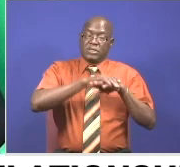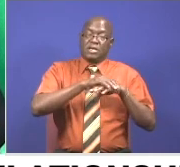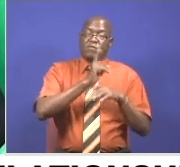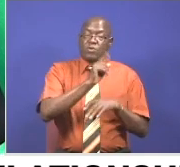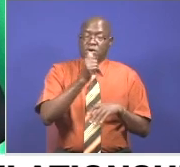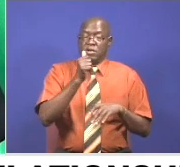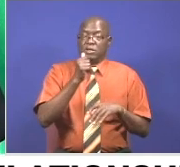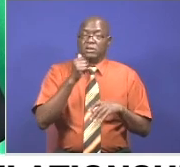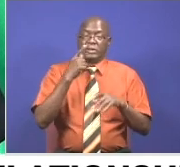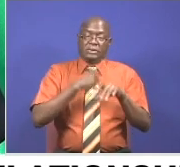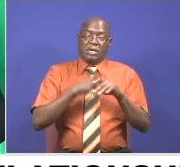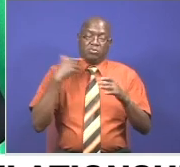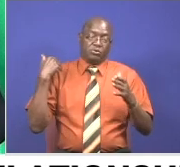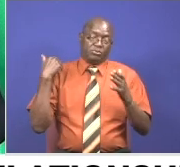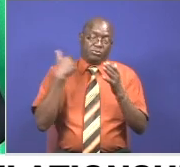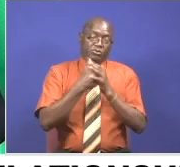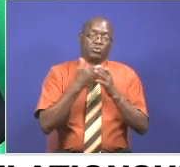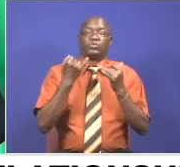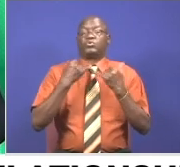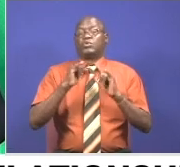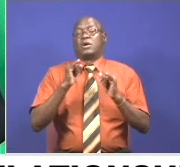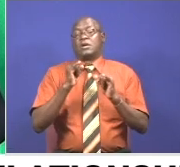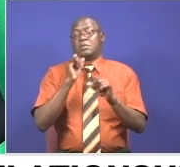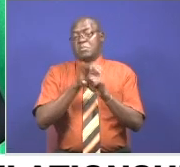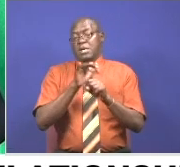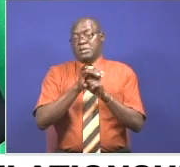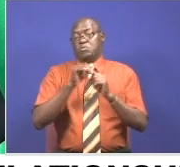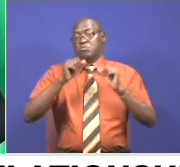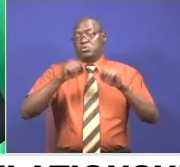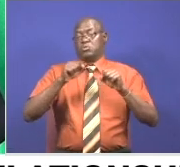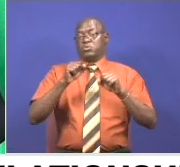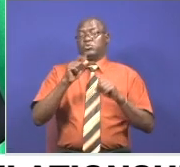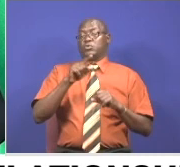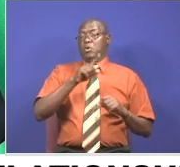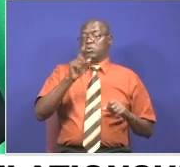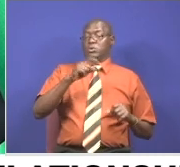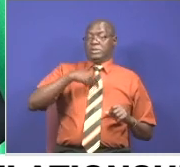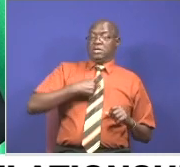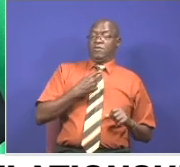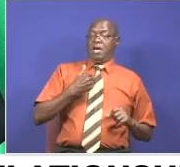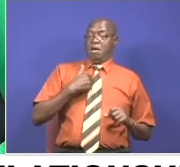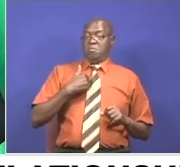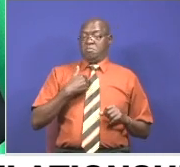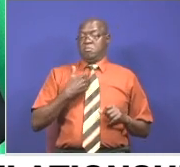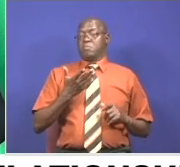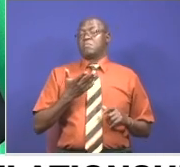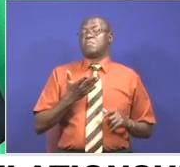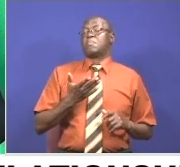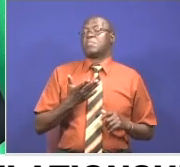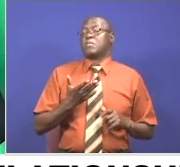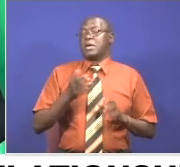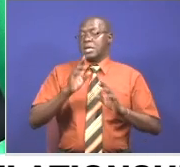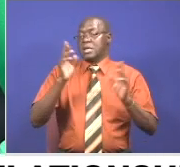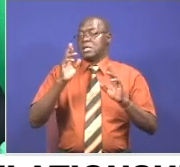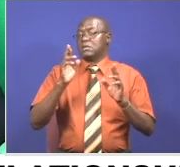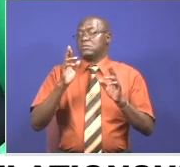time, try as much as possible to ask yourself, am I willing to marry my pocket? Am I willing